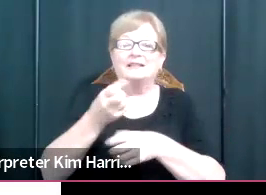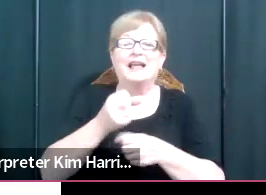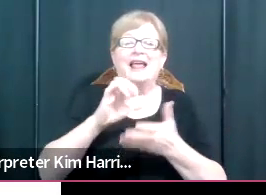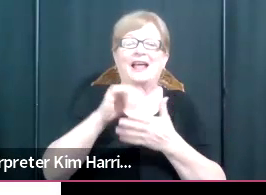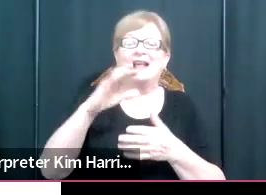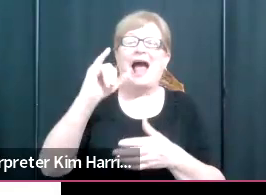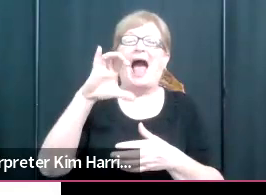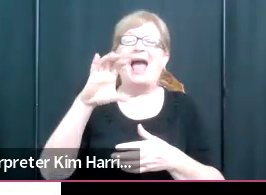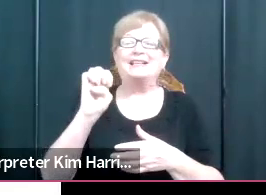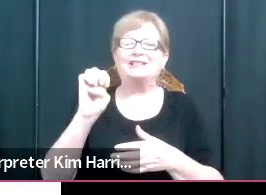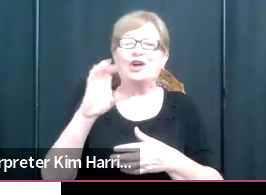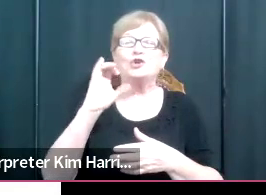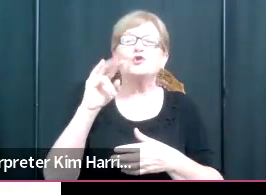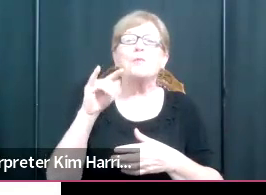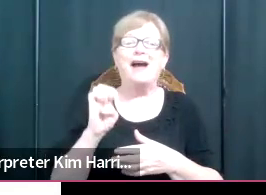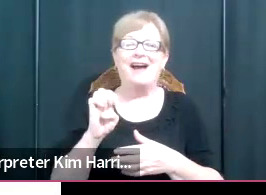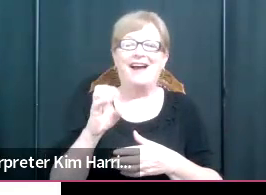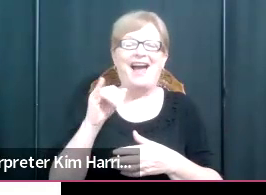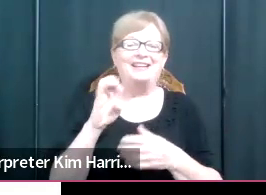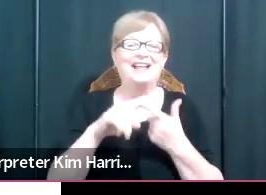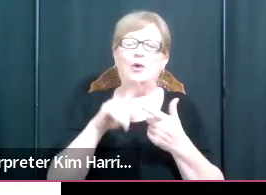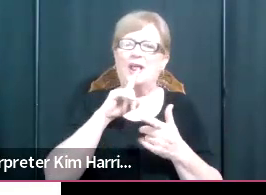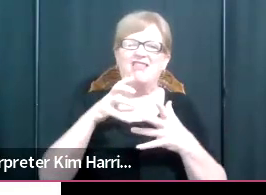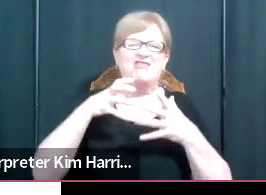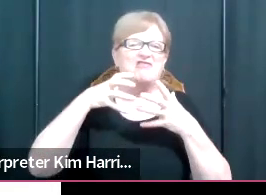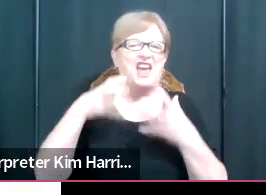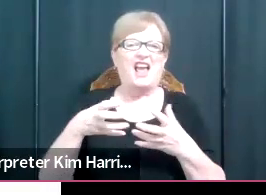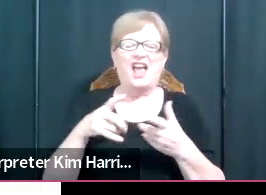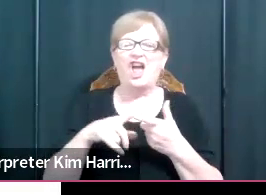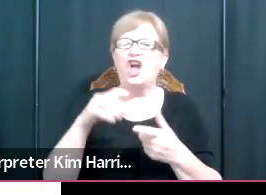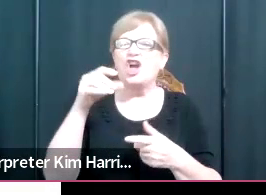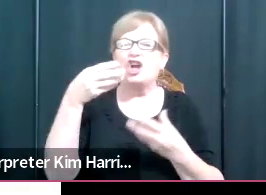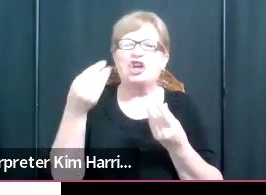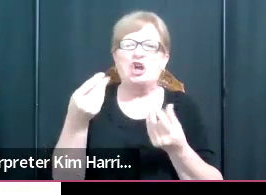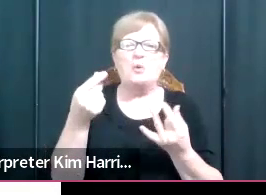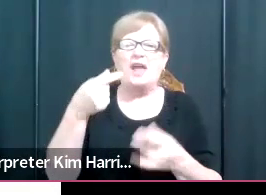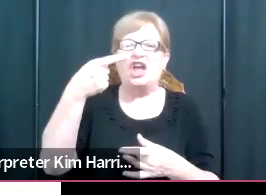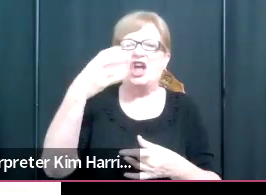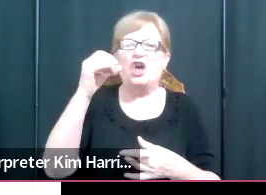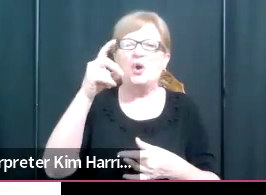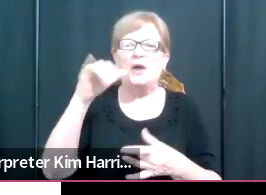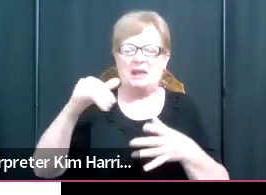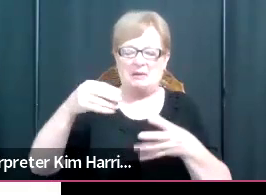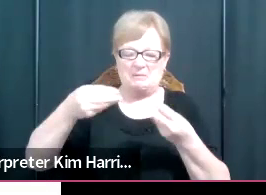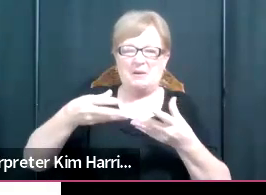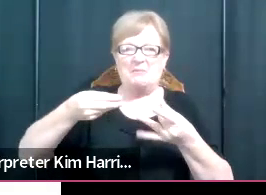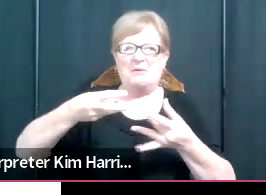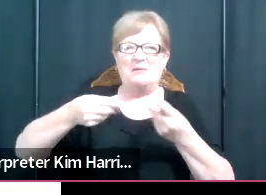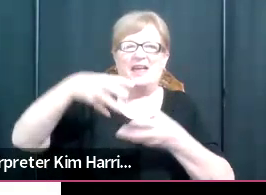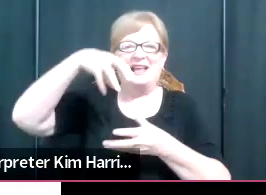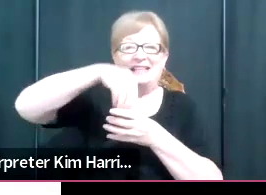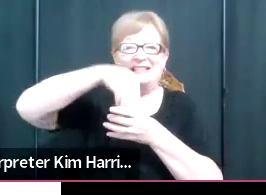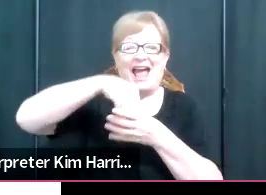cube, and that one is really thick, gooey inside, so it takes a lot of deep pressure